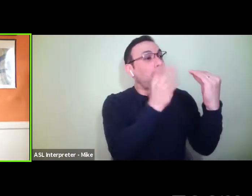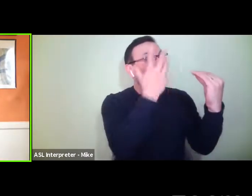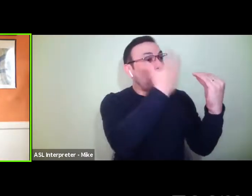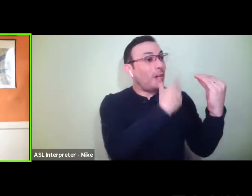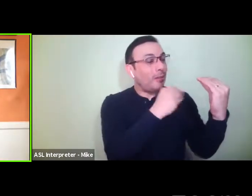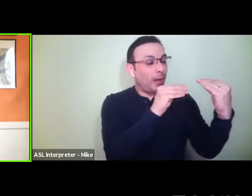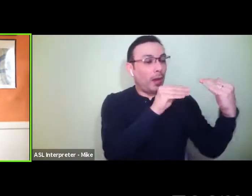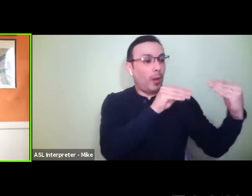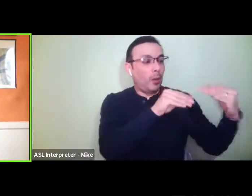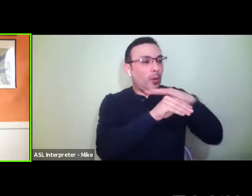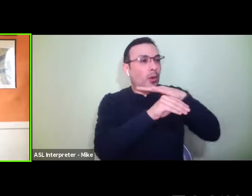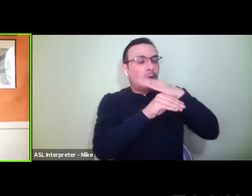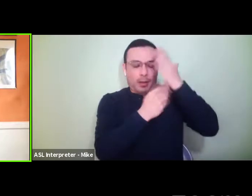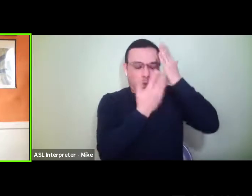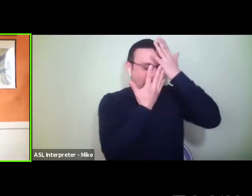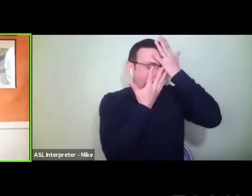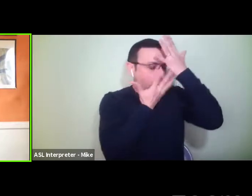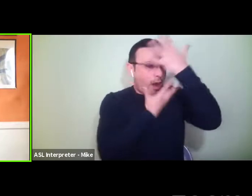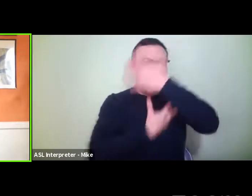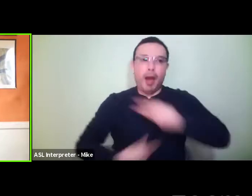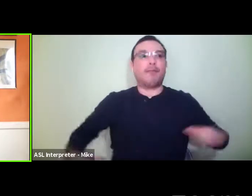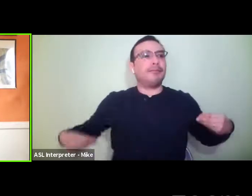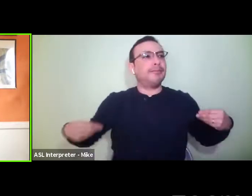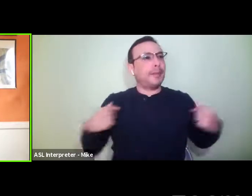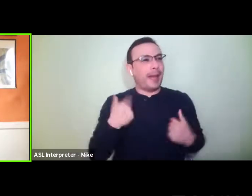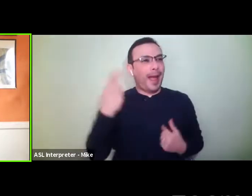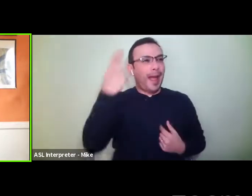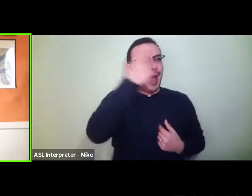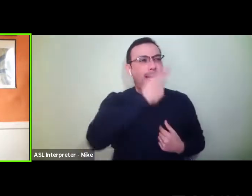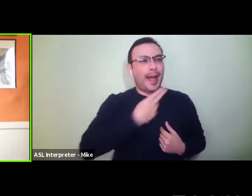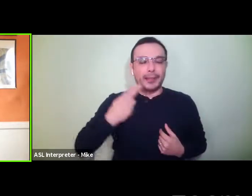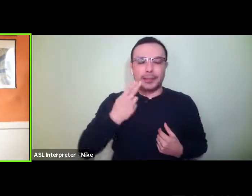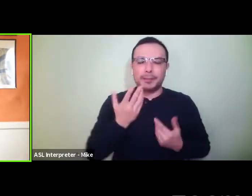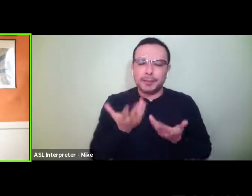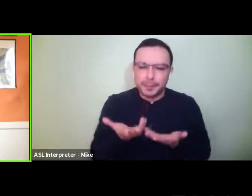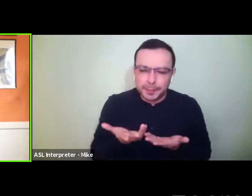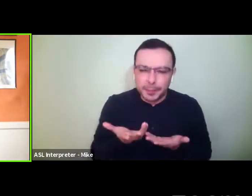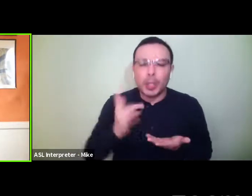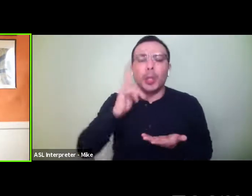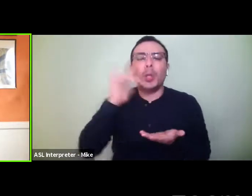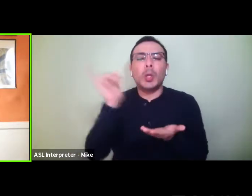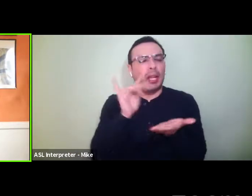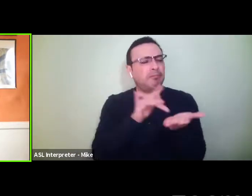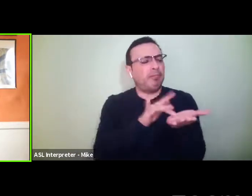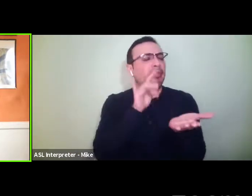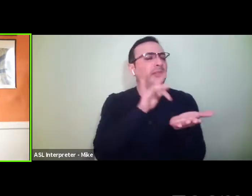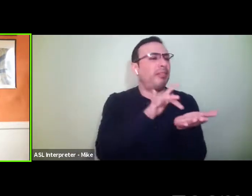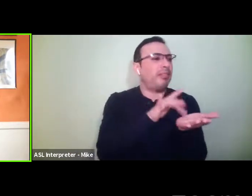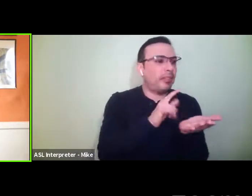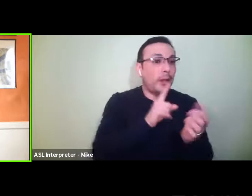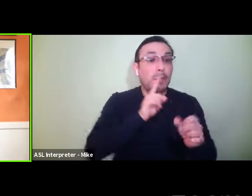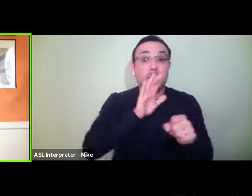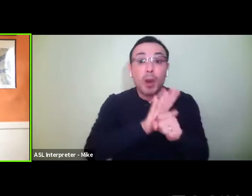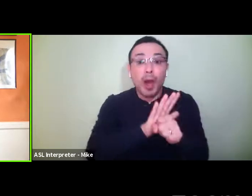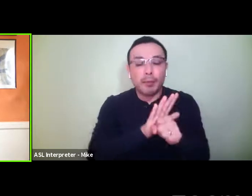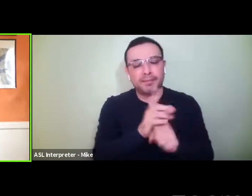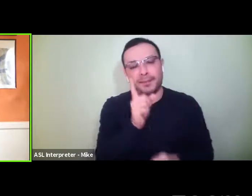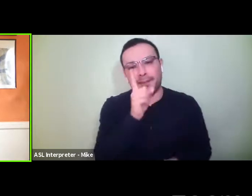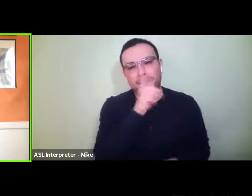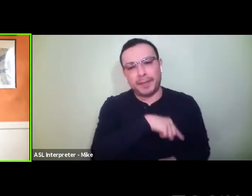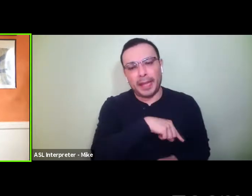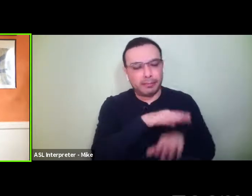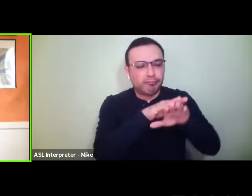It exploits people's suffering and offers them false promises. It invites us to think